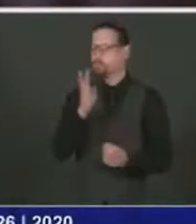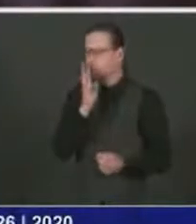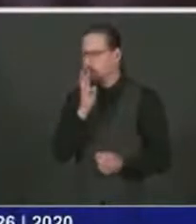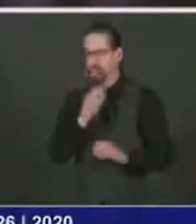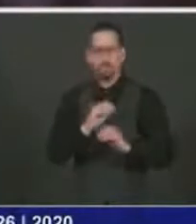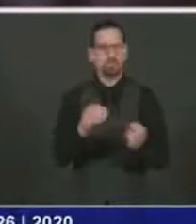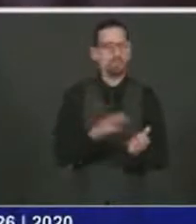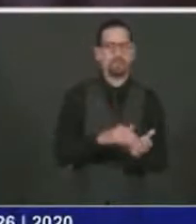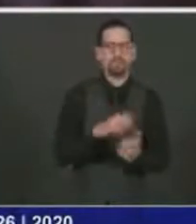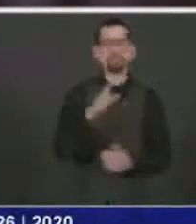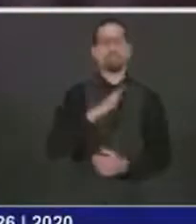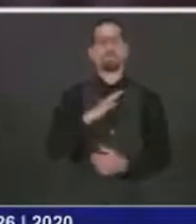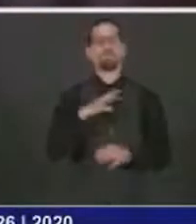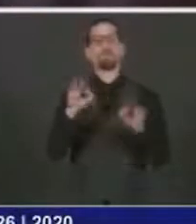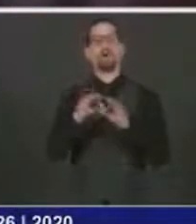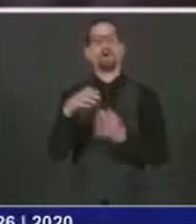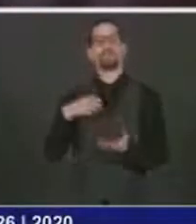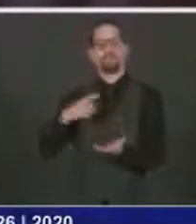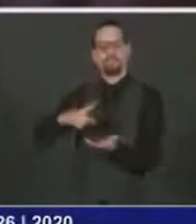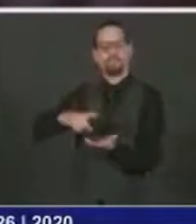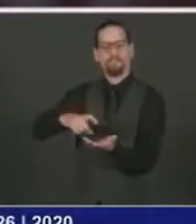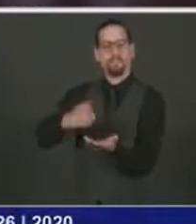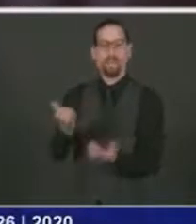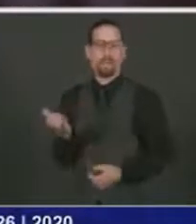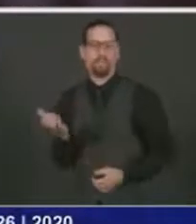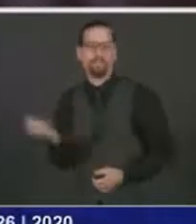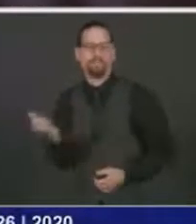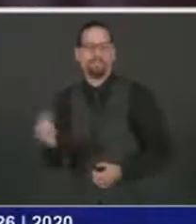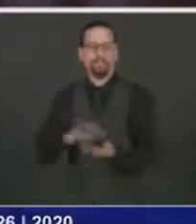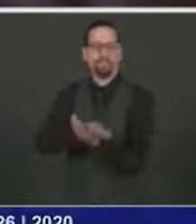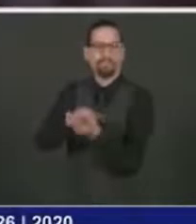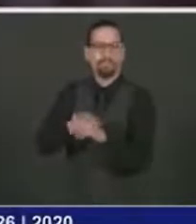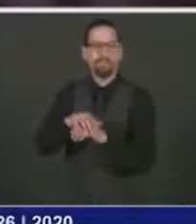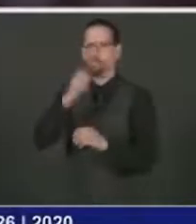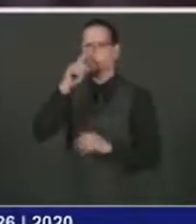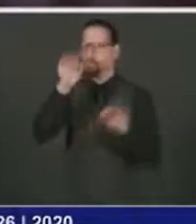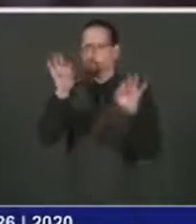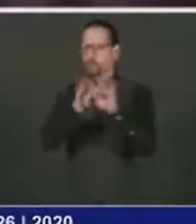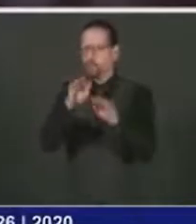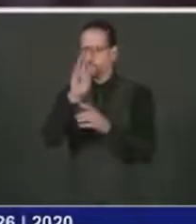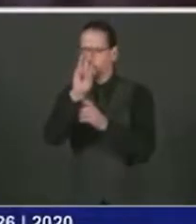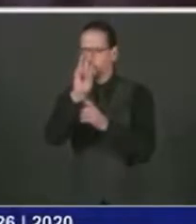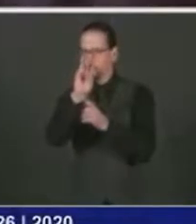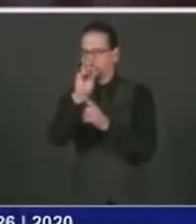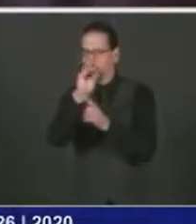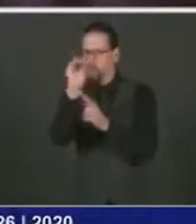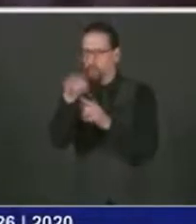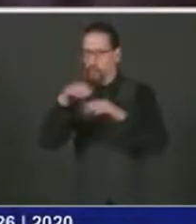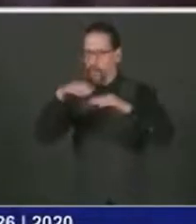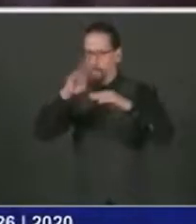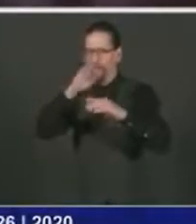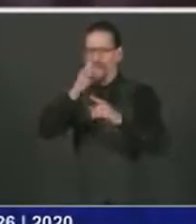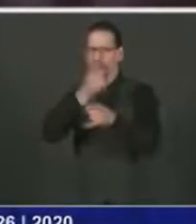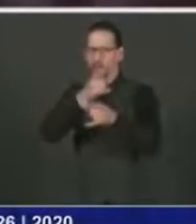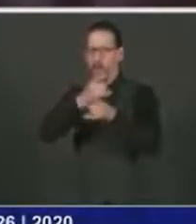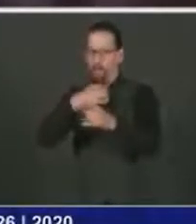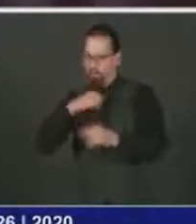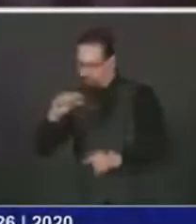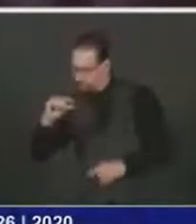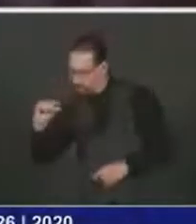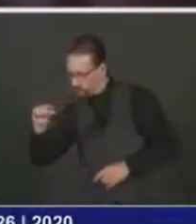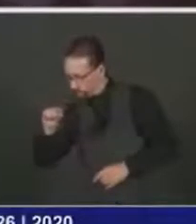Wearing your mask when in public. This is something for children who are developmentally able to do that can